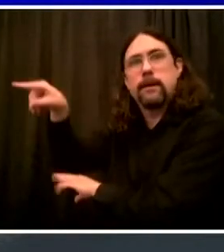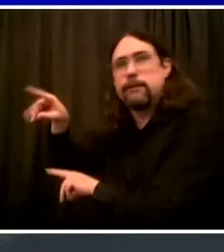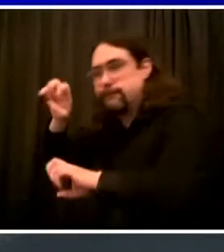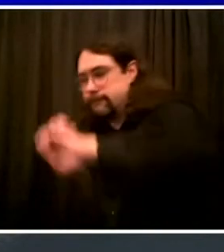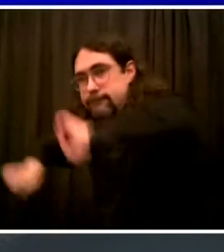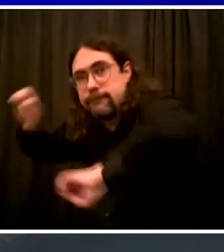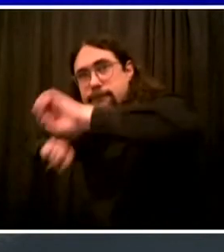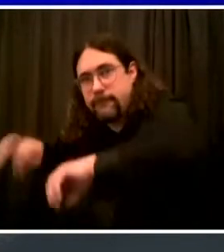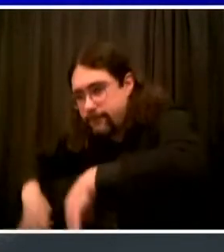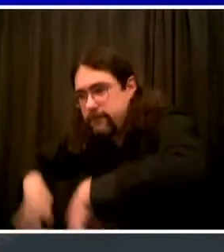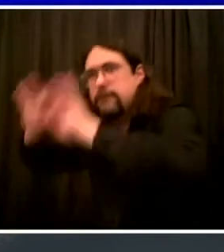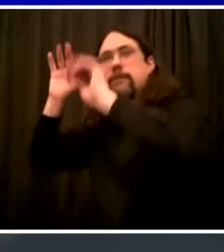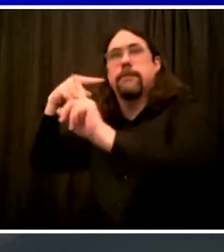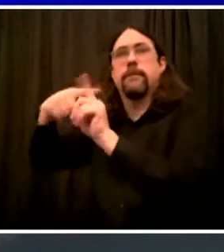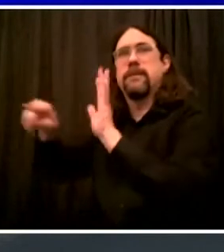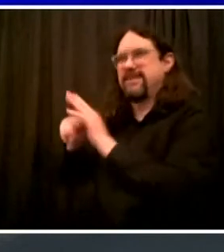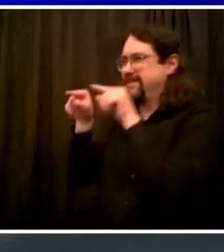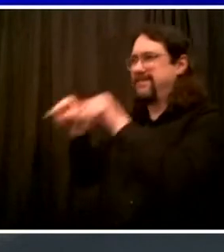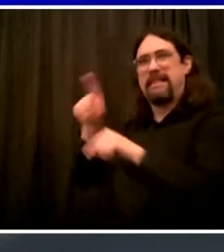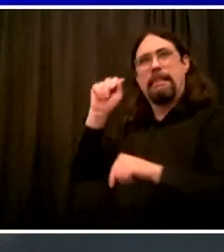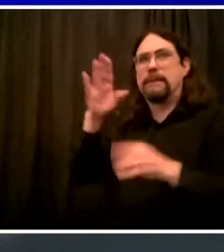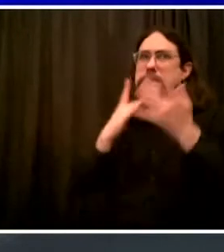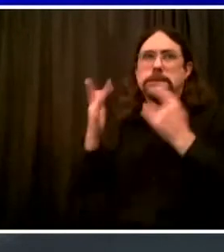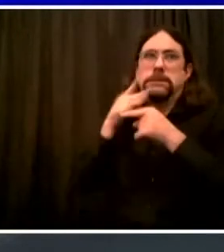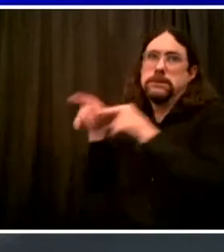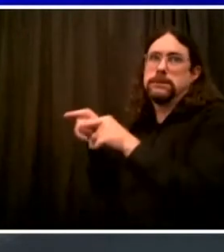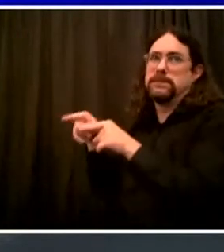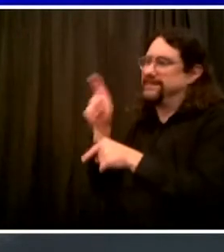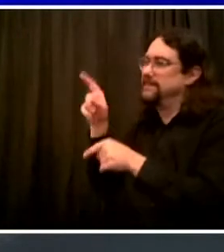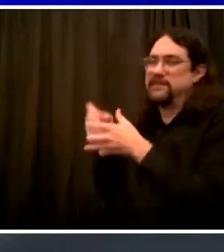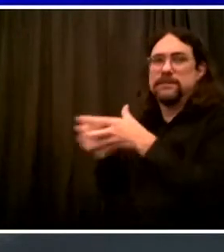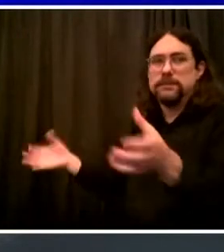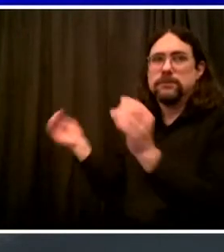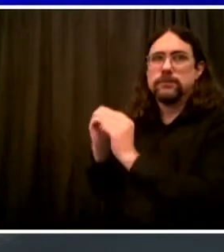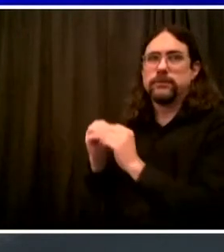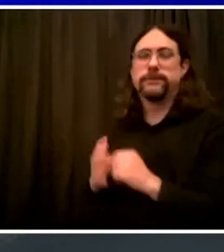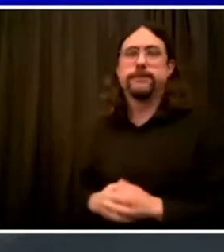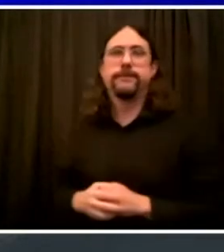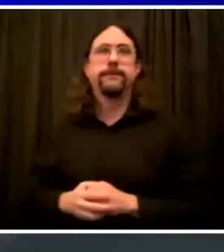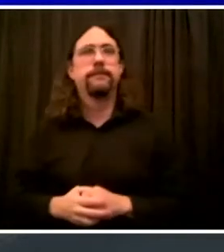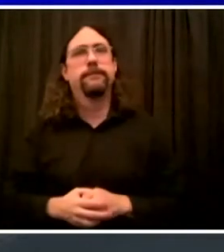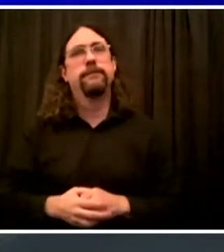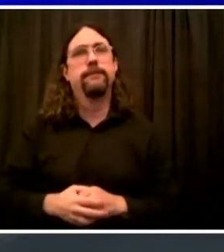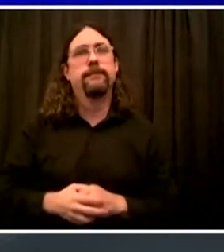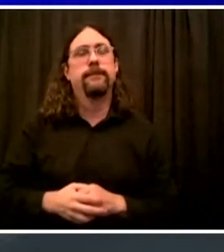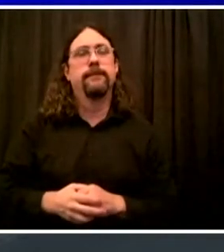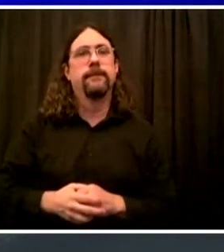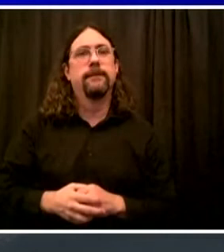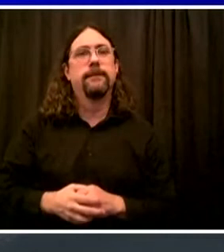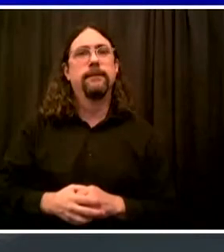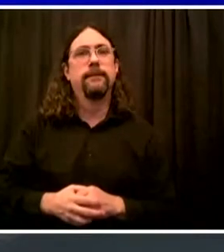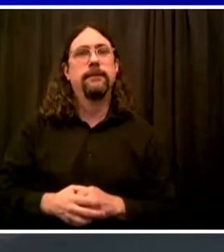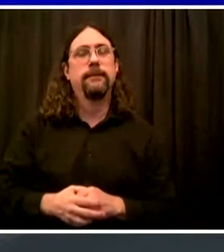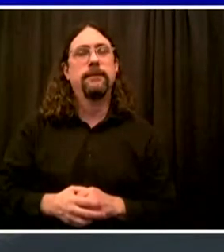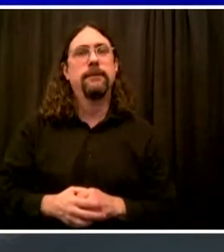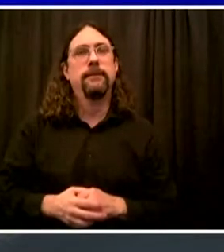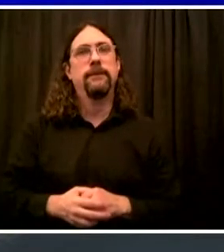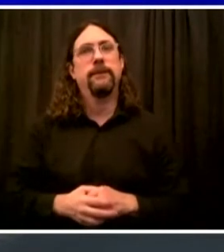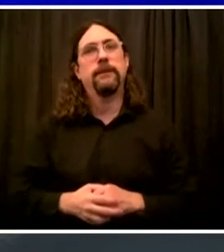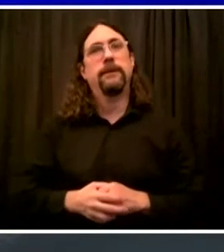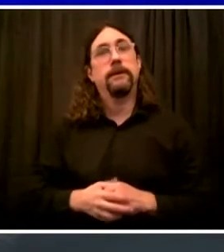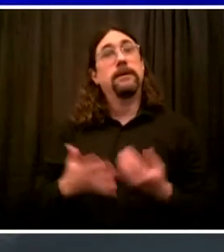Now, as I said, more testing means more locations, and they will keep growing and growing. I told you a